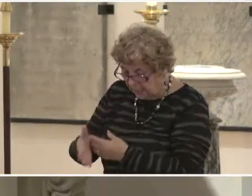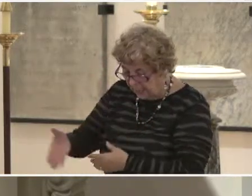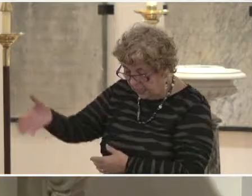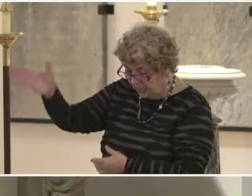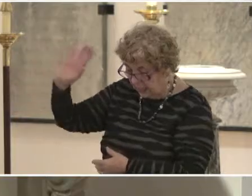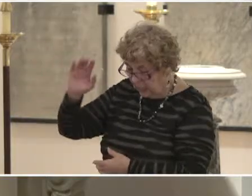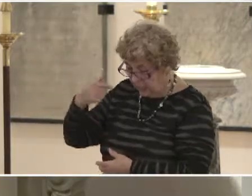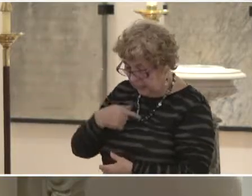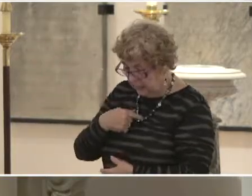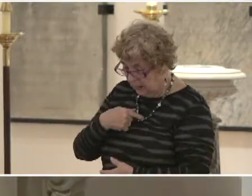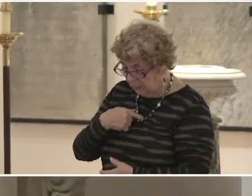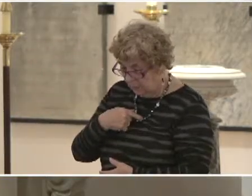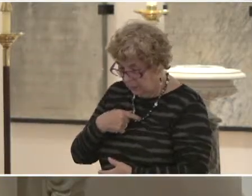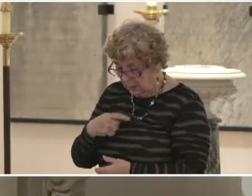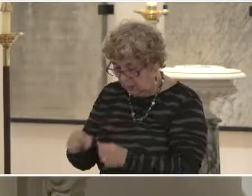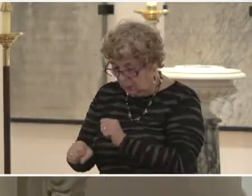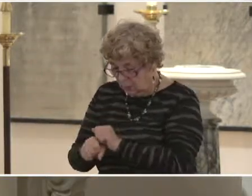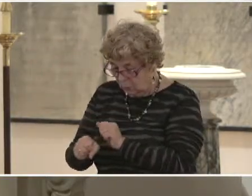the time of her death.